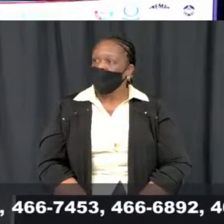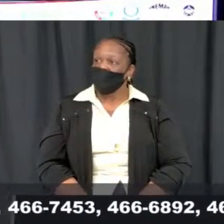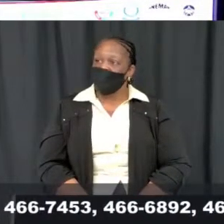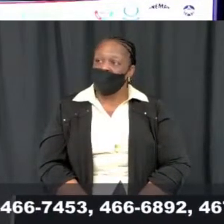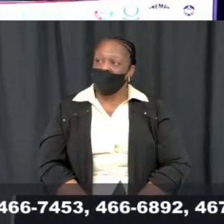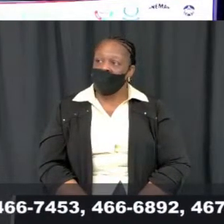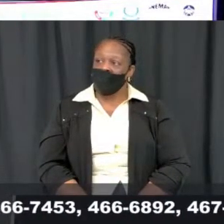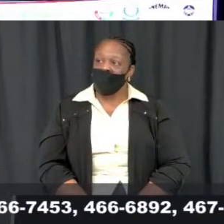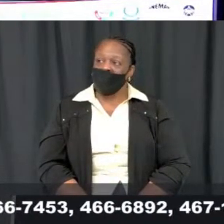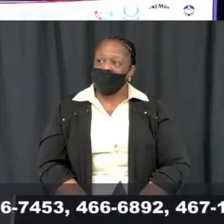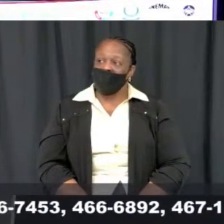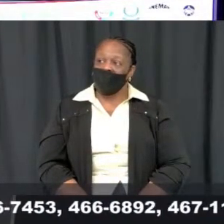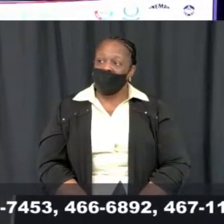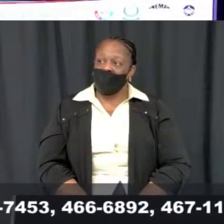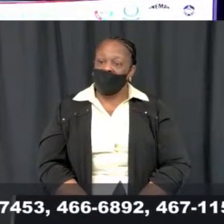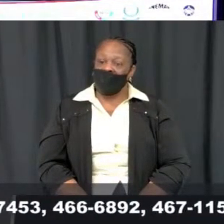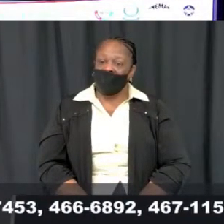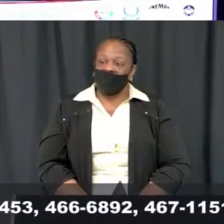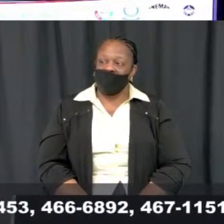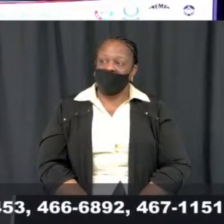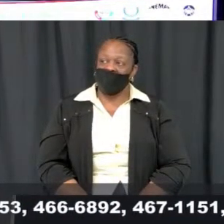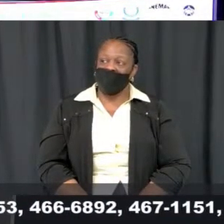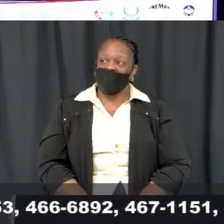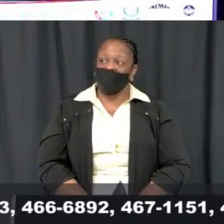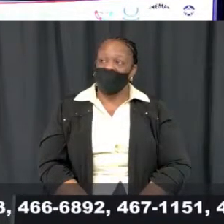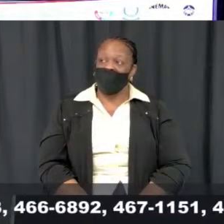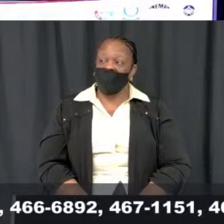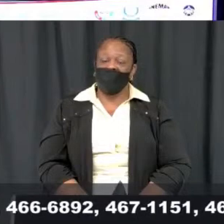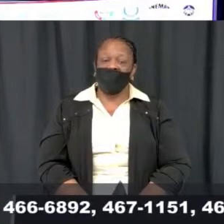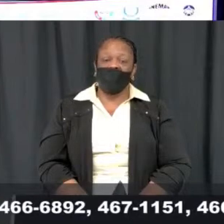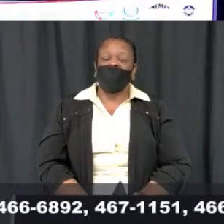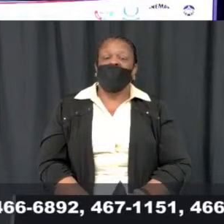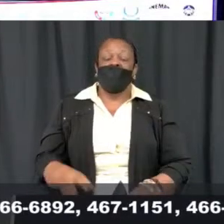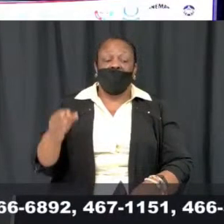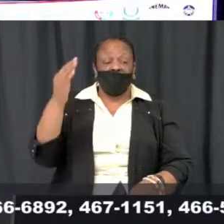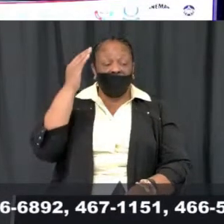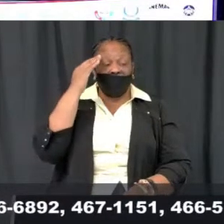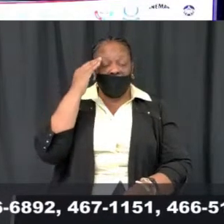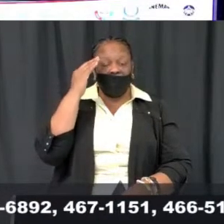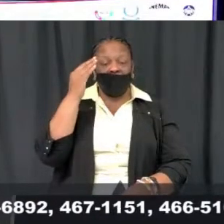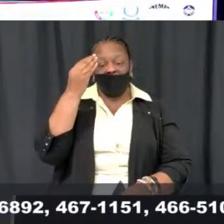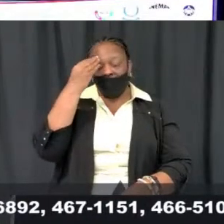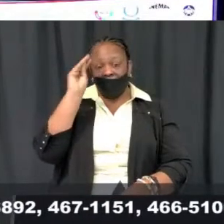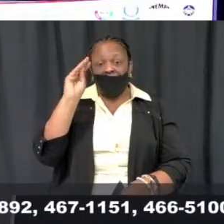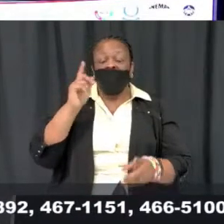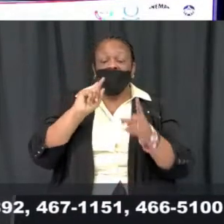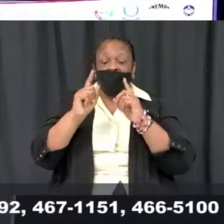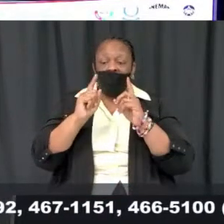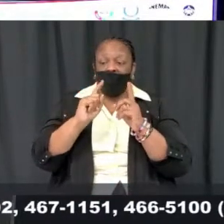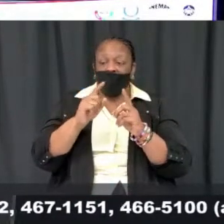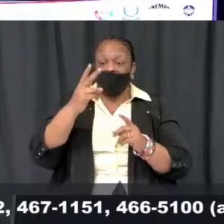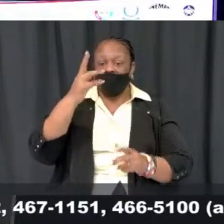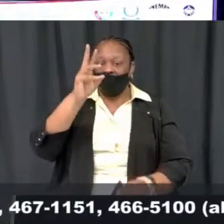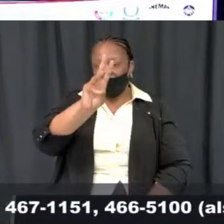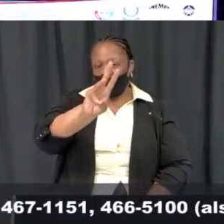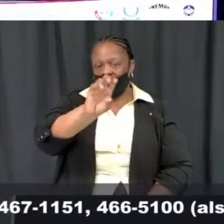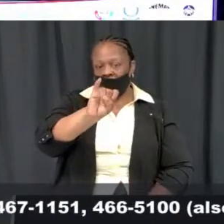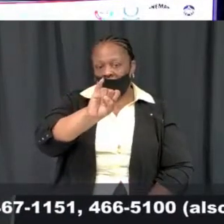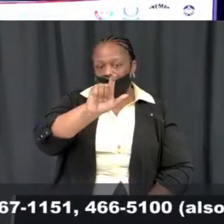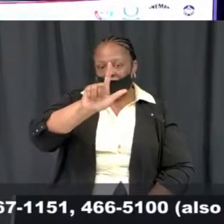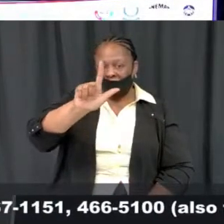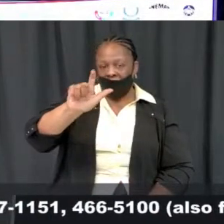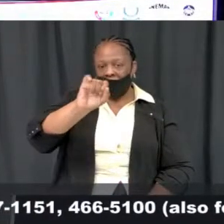I also want to recognize Mr. Williams. So he's not only here moderating, but he sits and